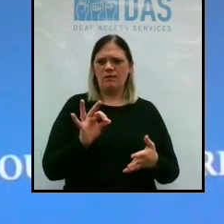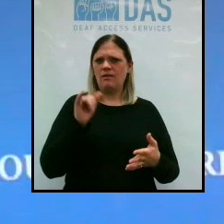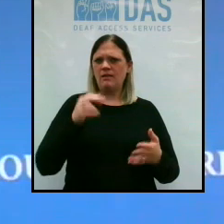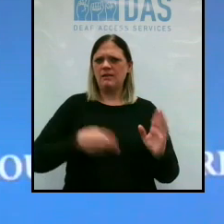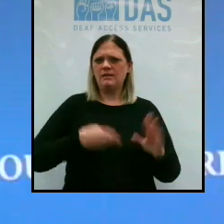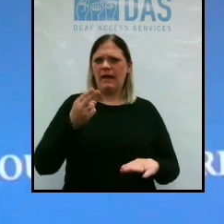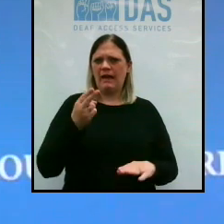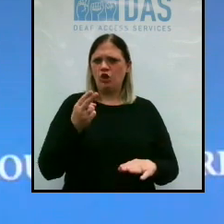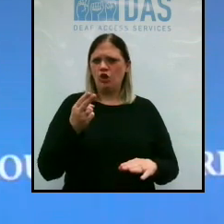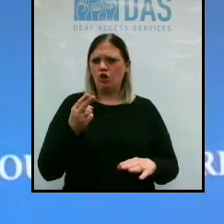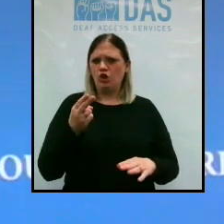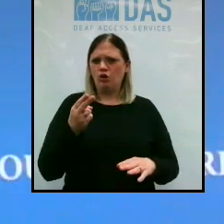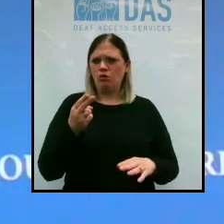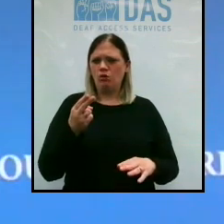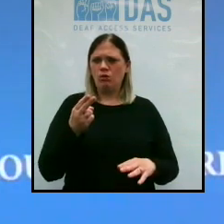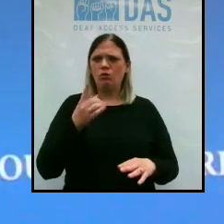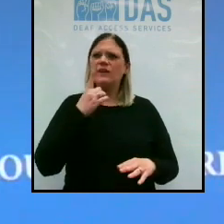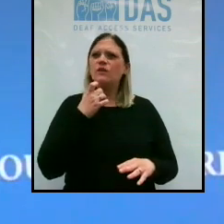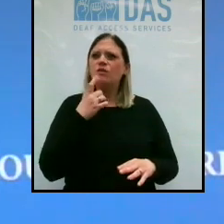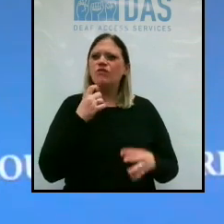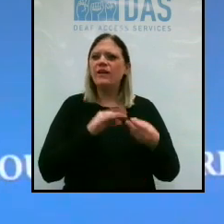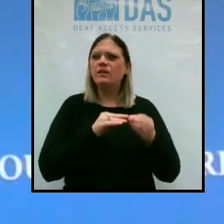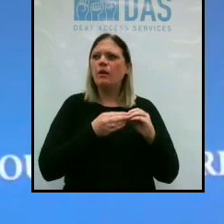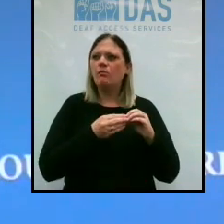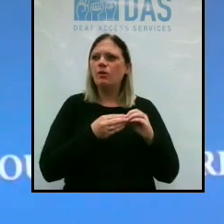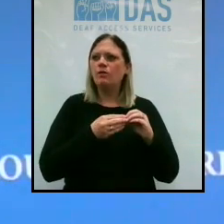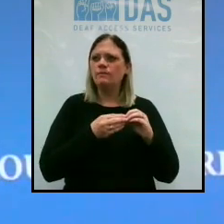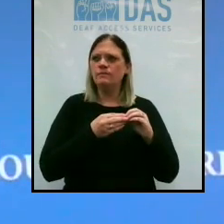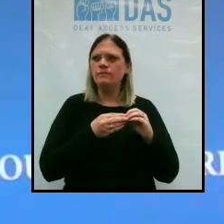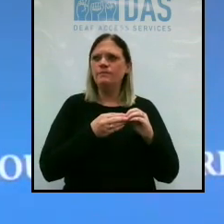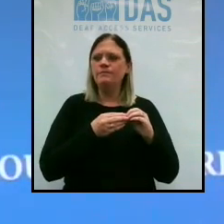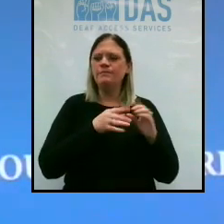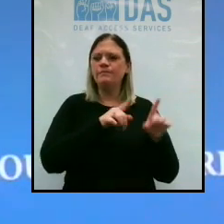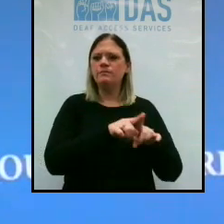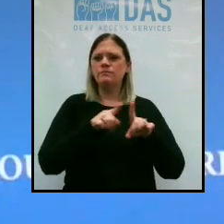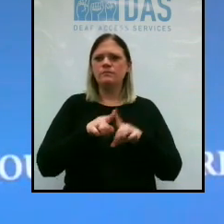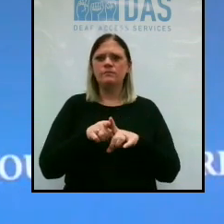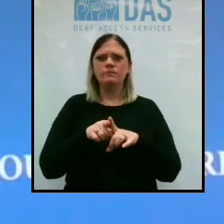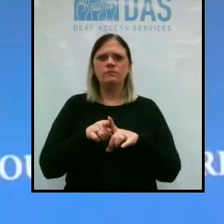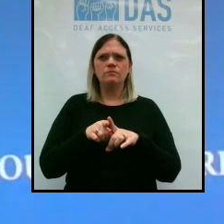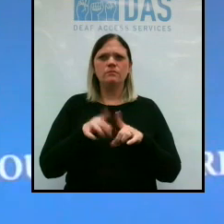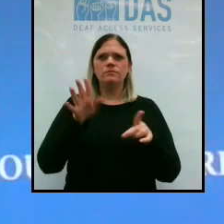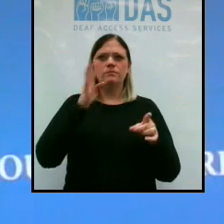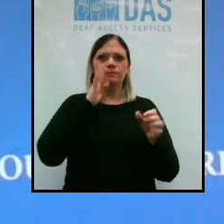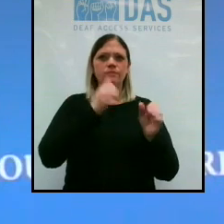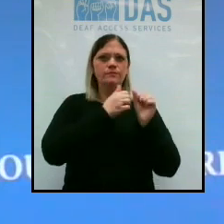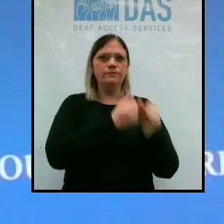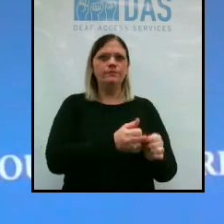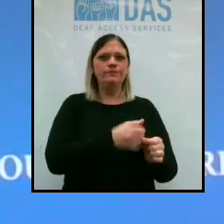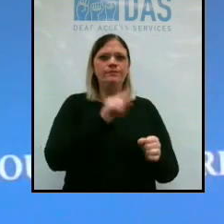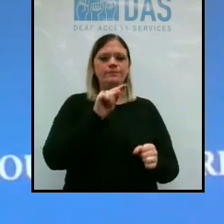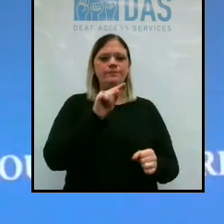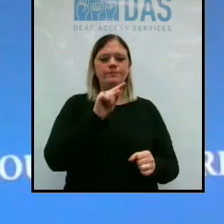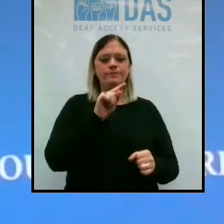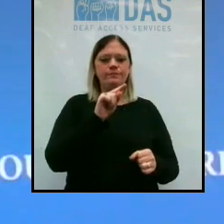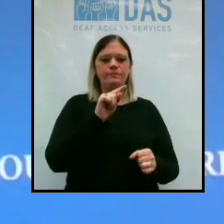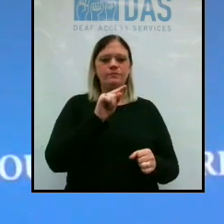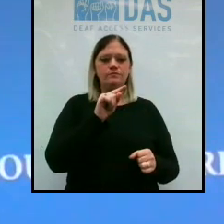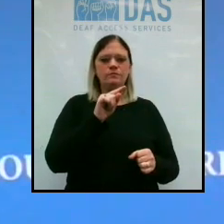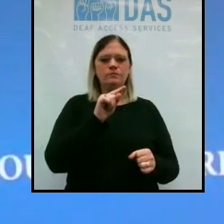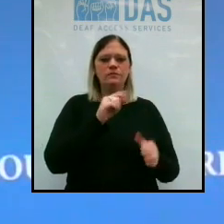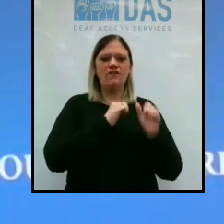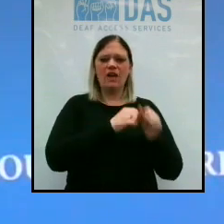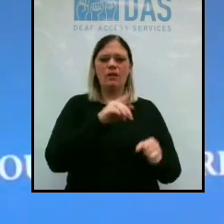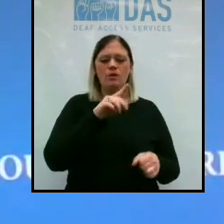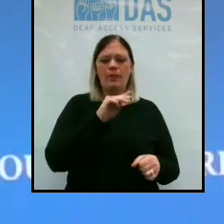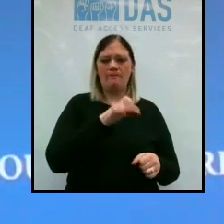out which one is the correct number. In addition, I would go with the tracker. As I say at the beginning of my